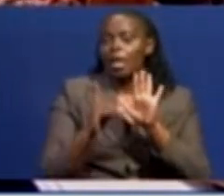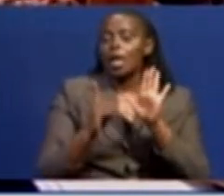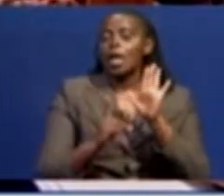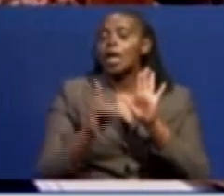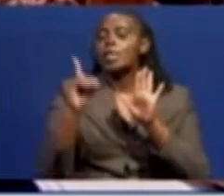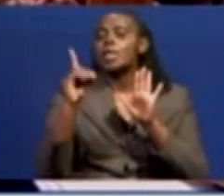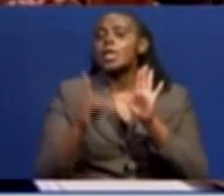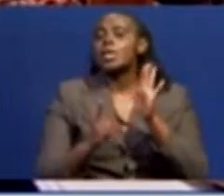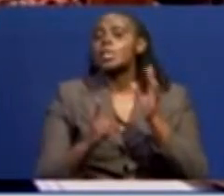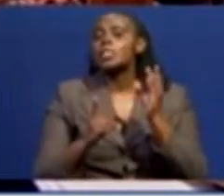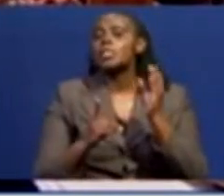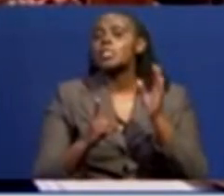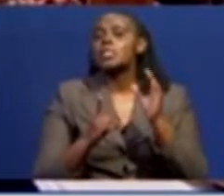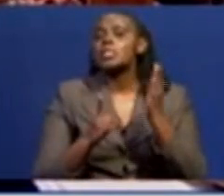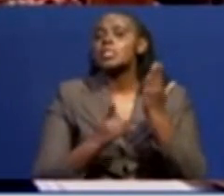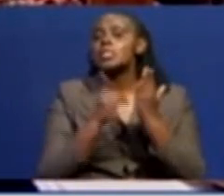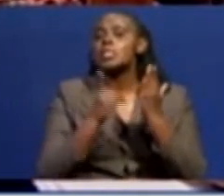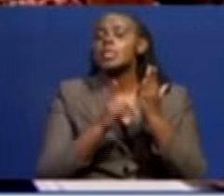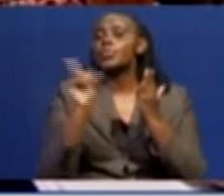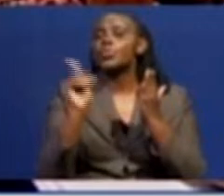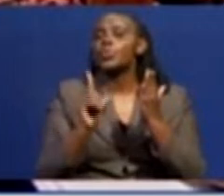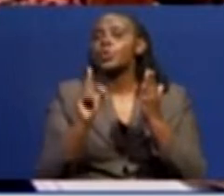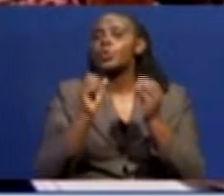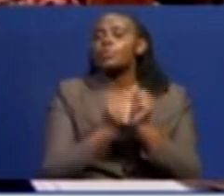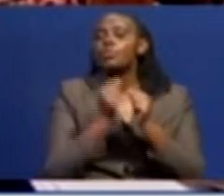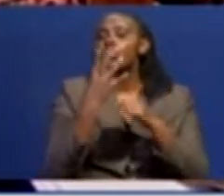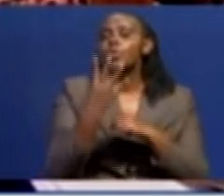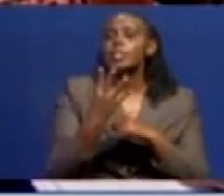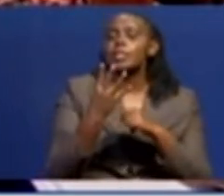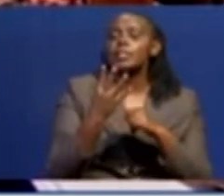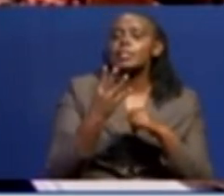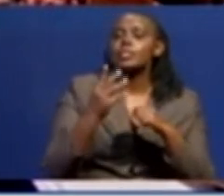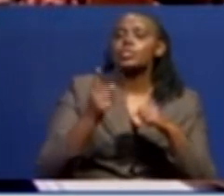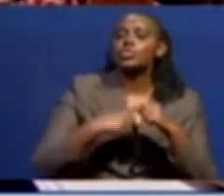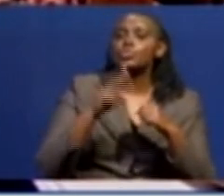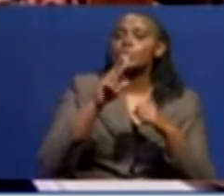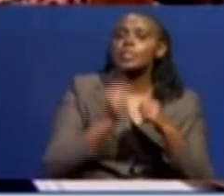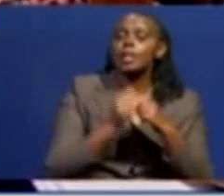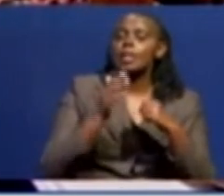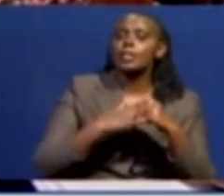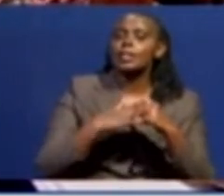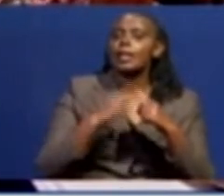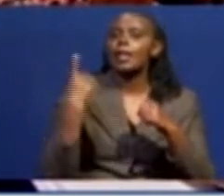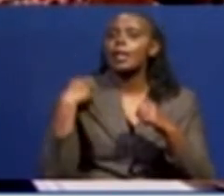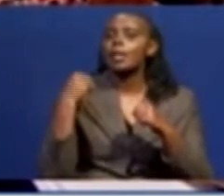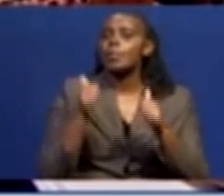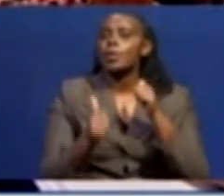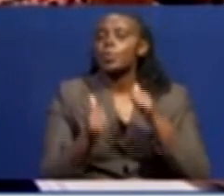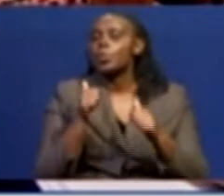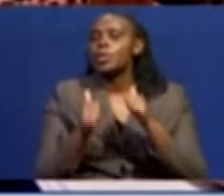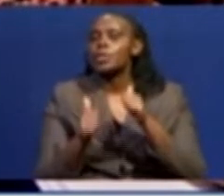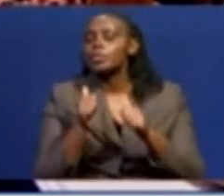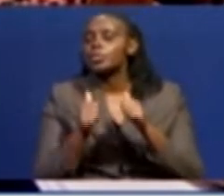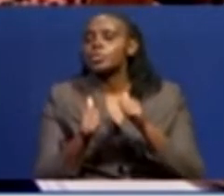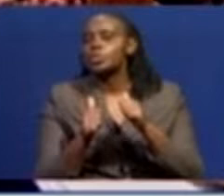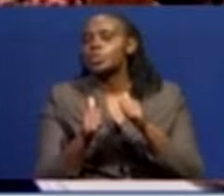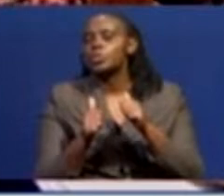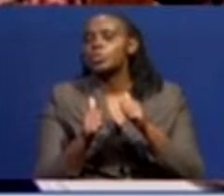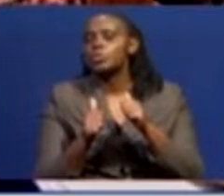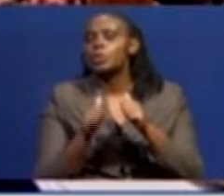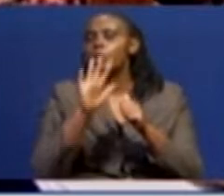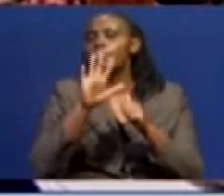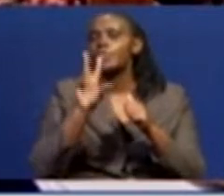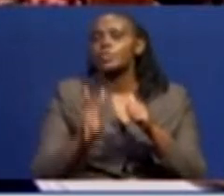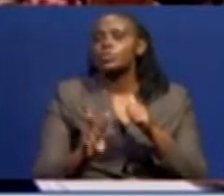is it dated? Dated 14th June 2019. What is the Kenya Gazette number? The Kenya